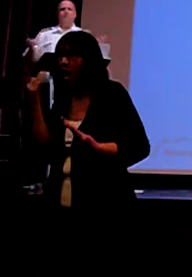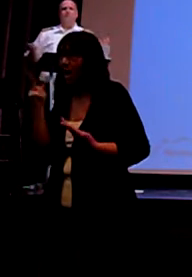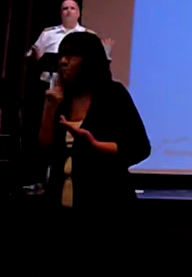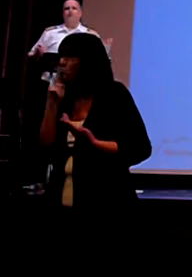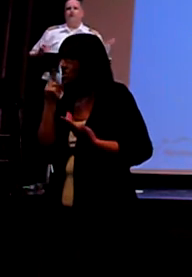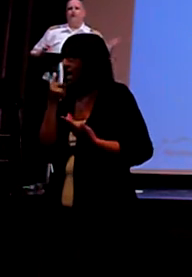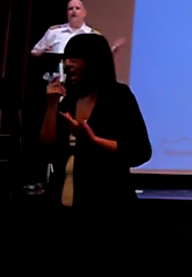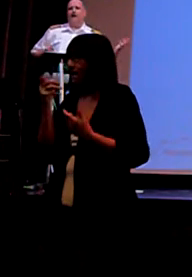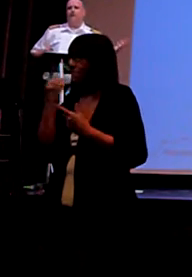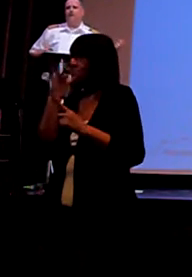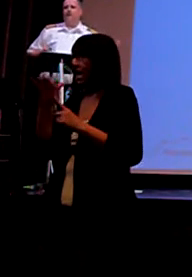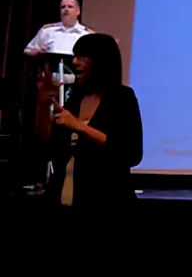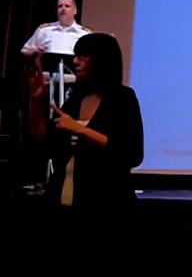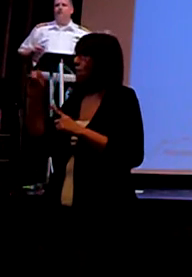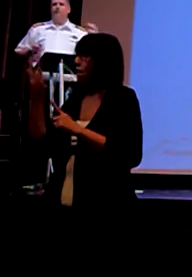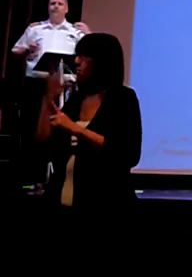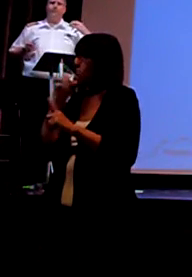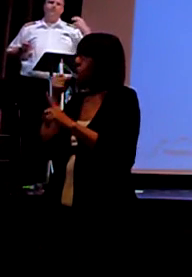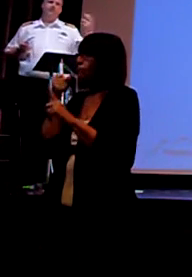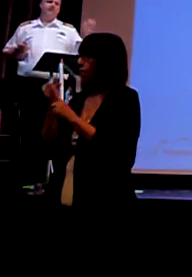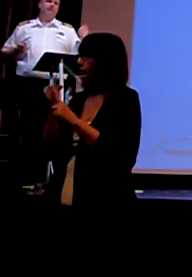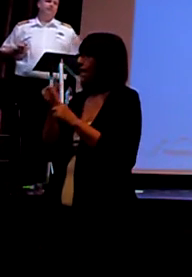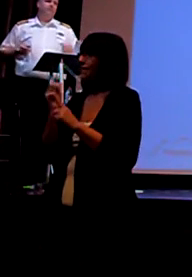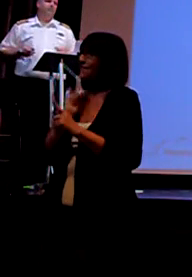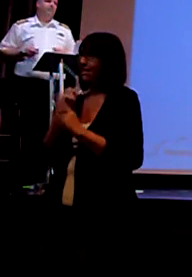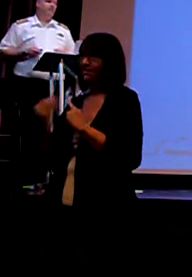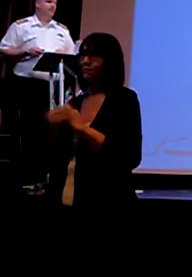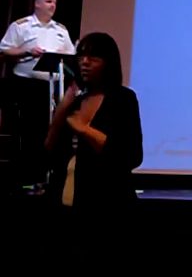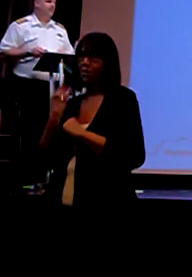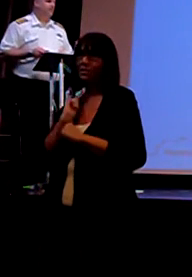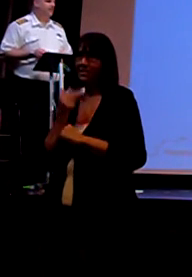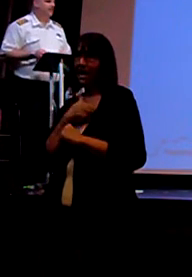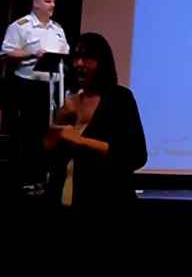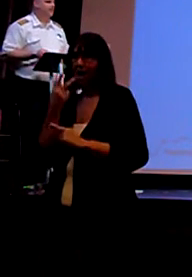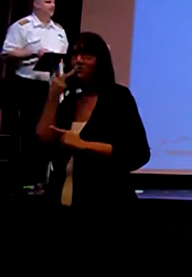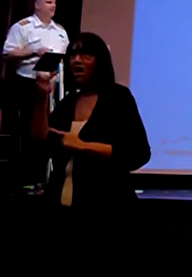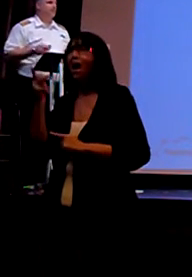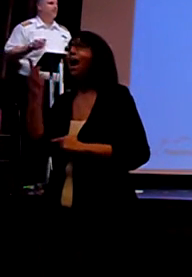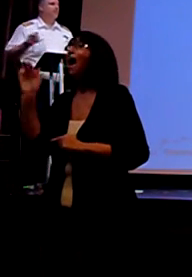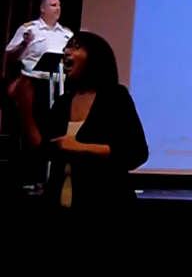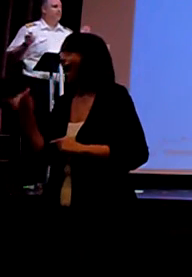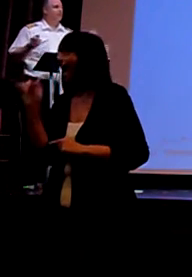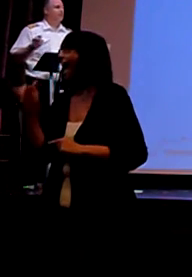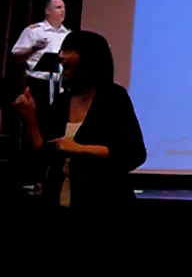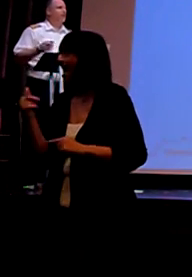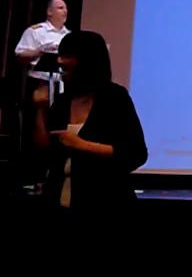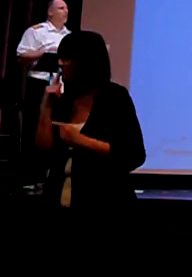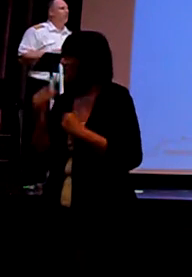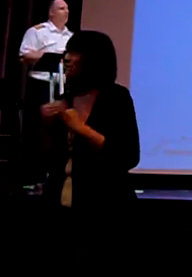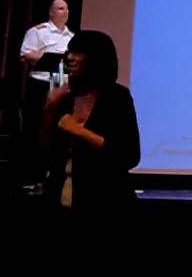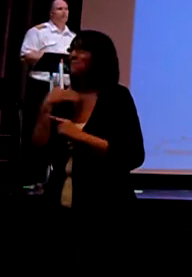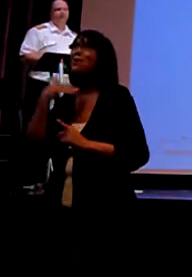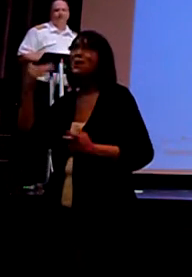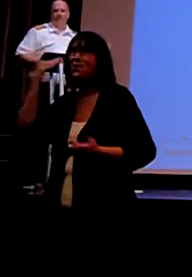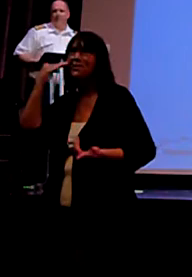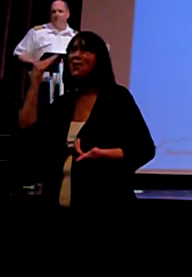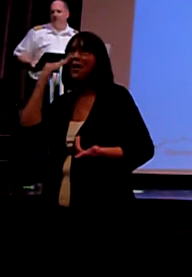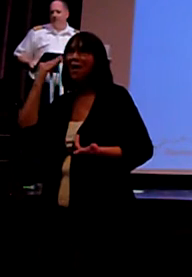much impact they have. And when we see them, when we realize what it is, we know